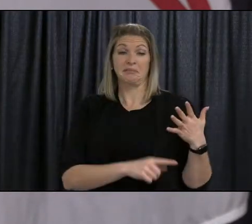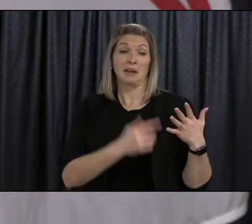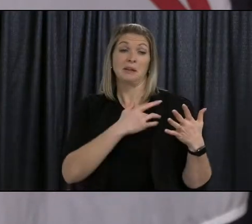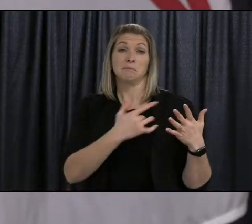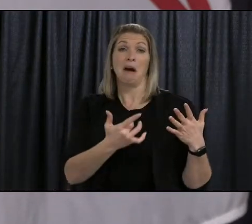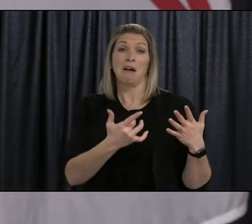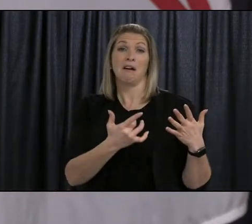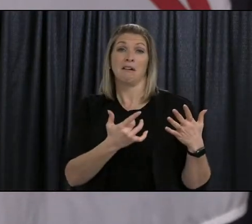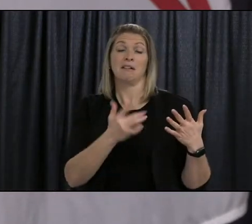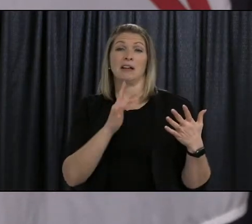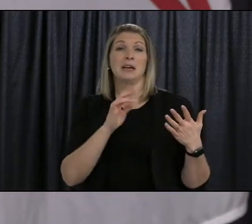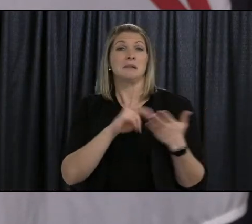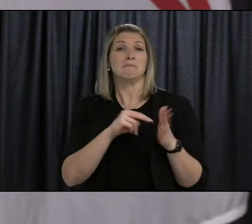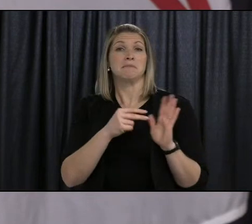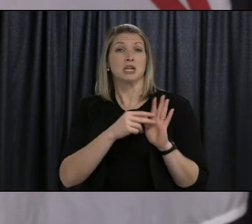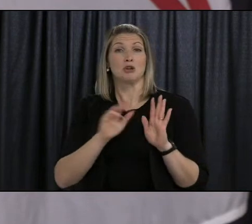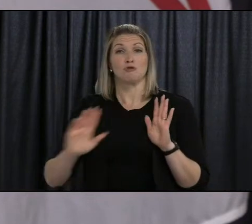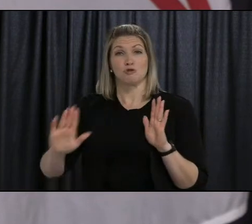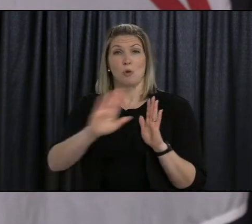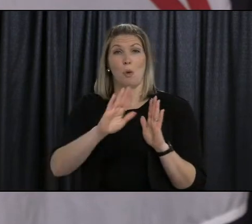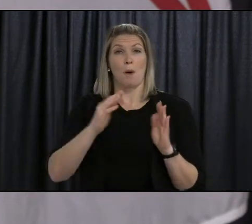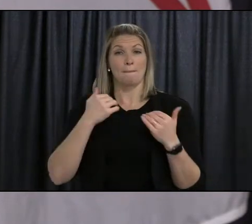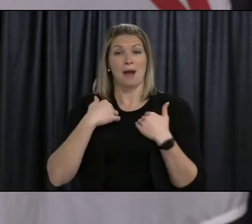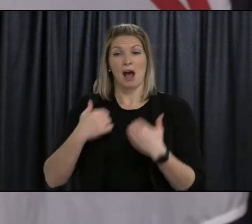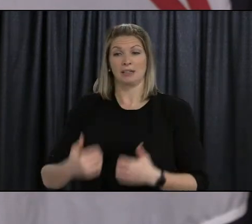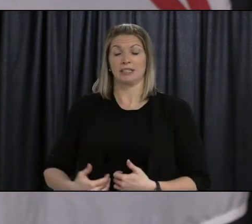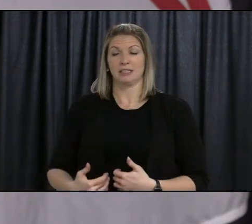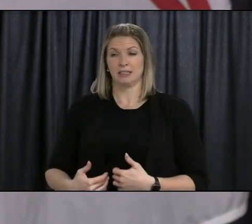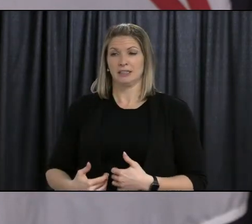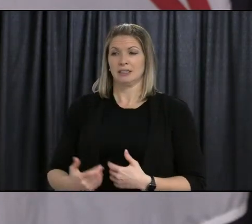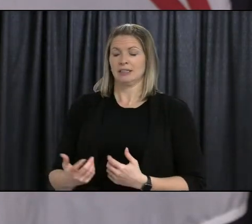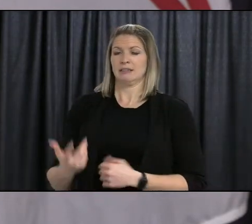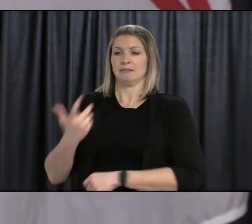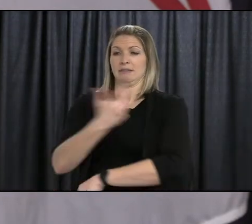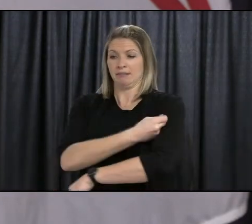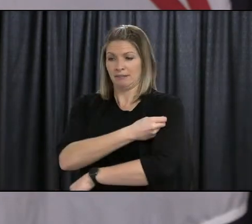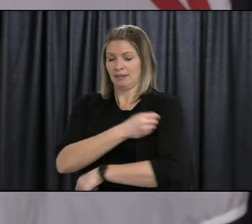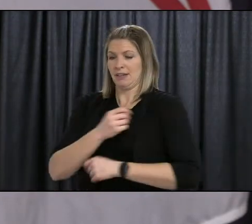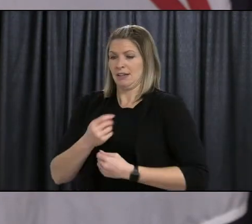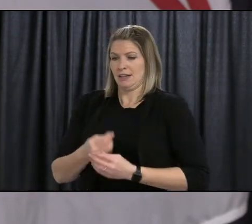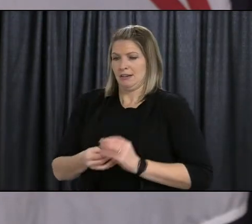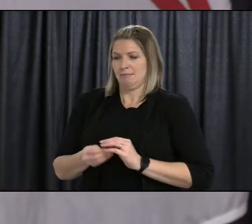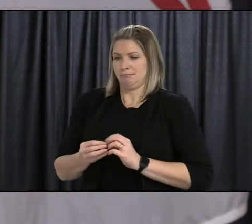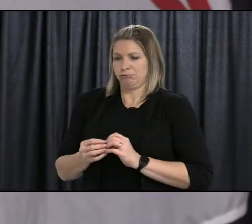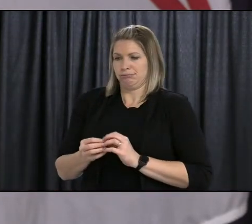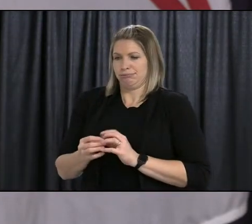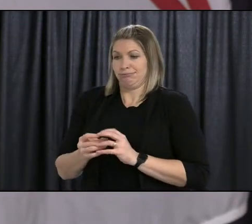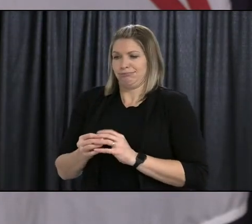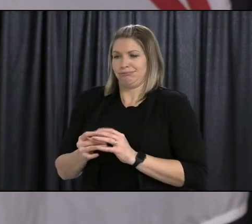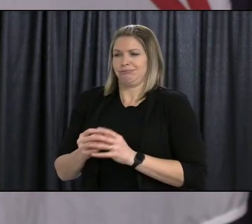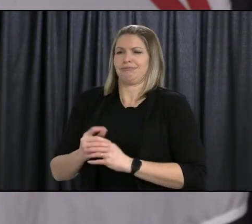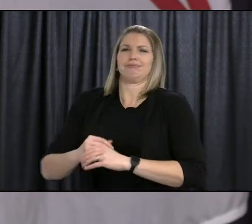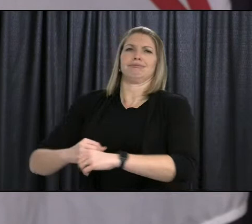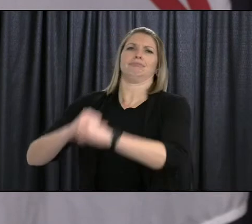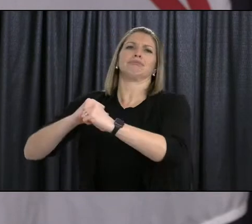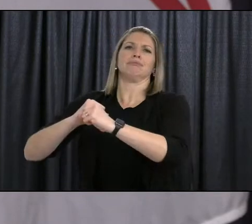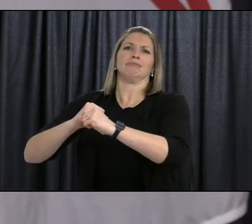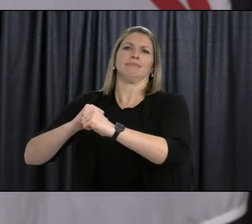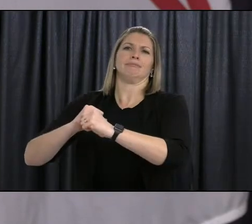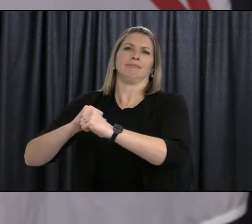immune system is kicking in and doing what it's supposed to do. So they're not generally considered severe